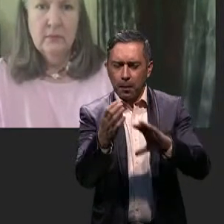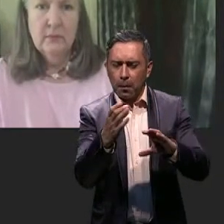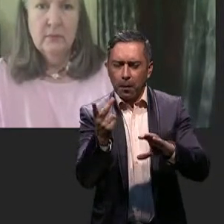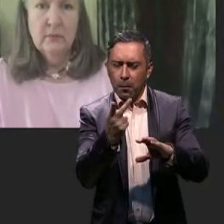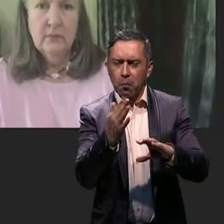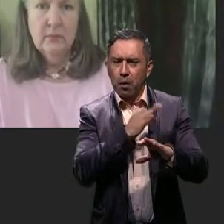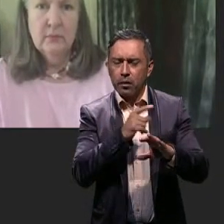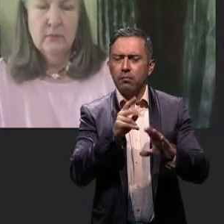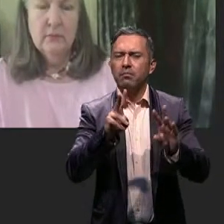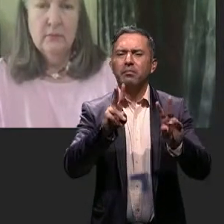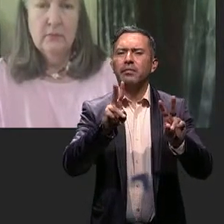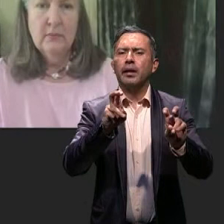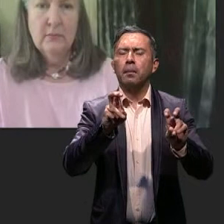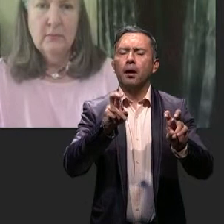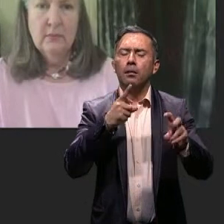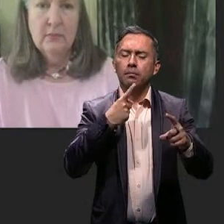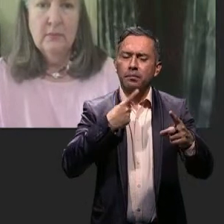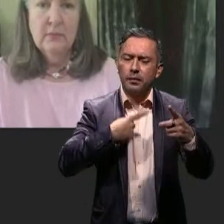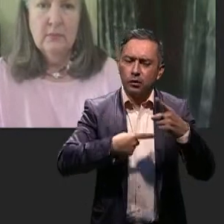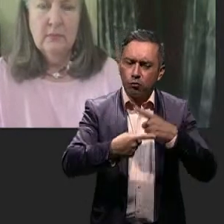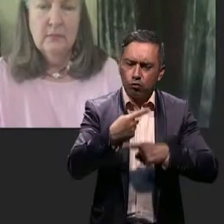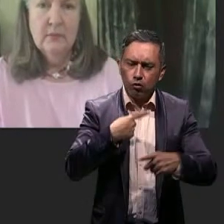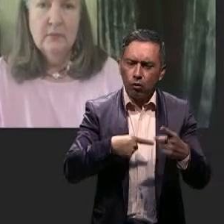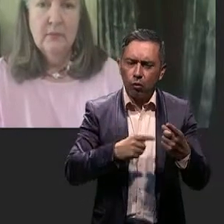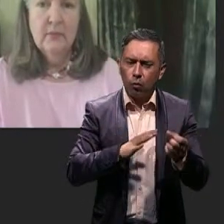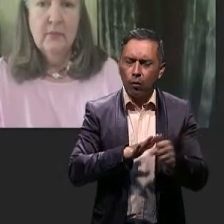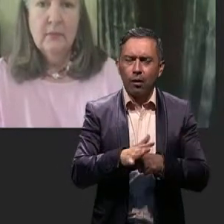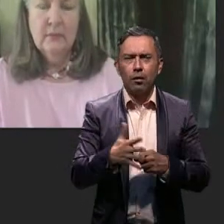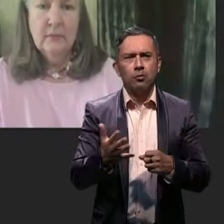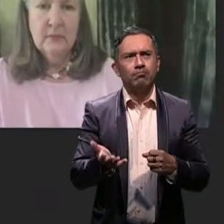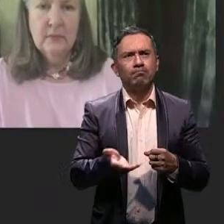in the discussion